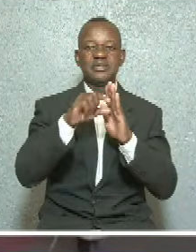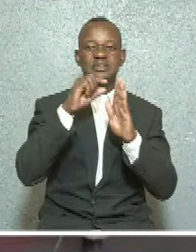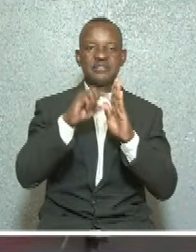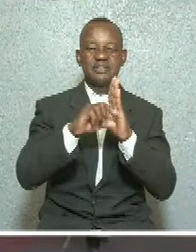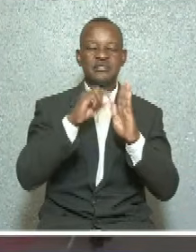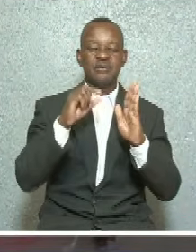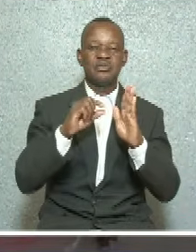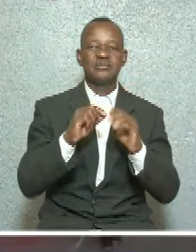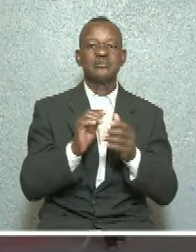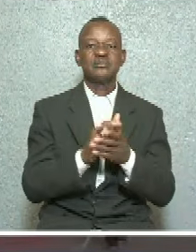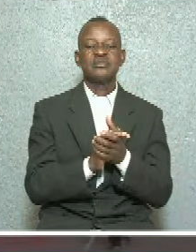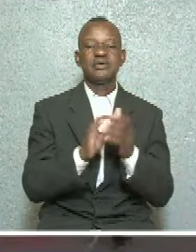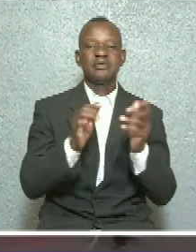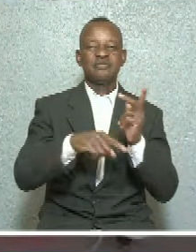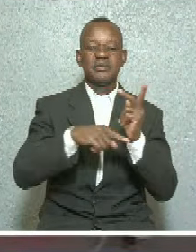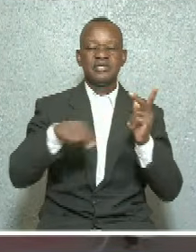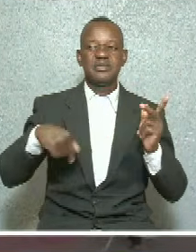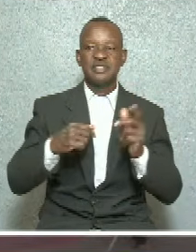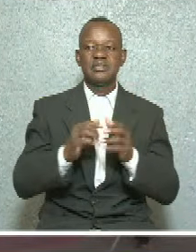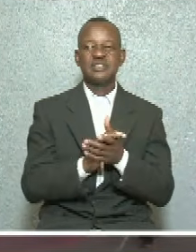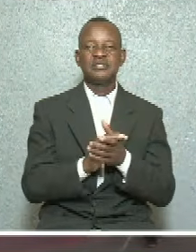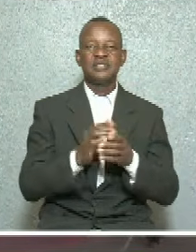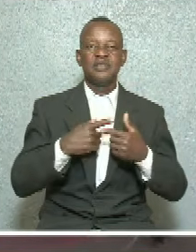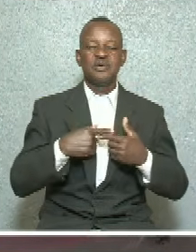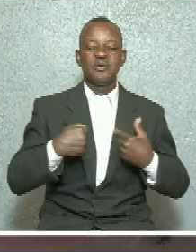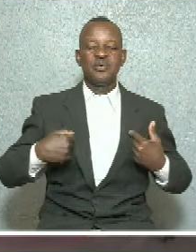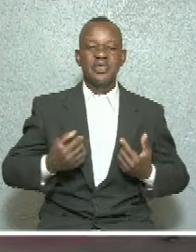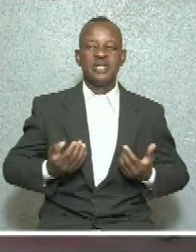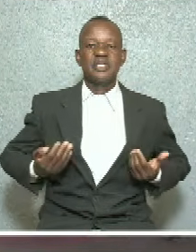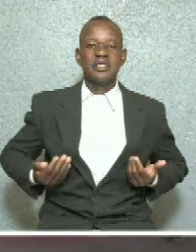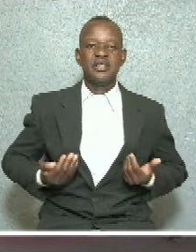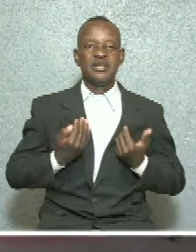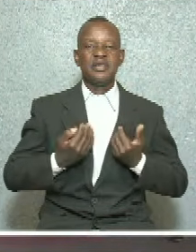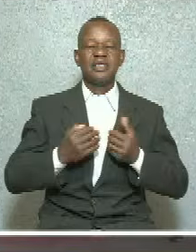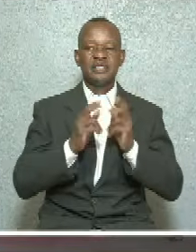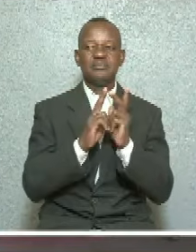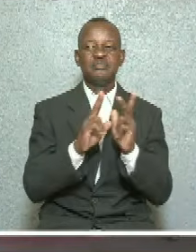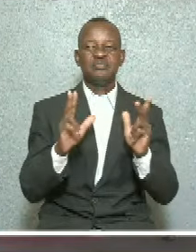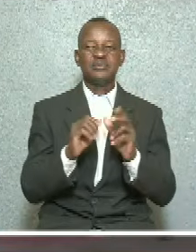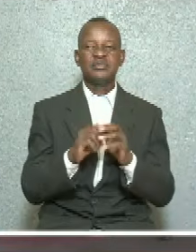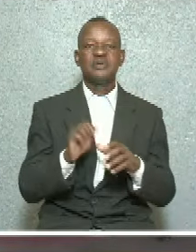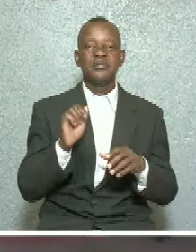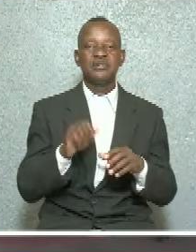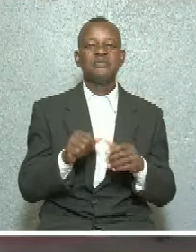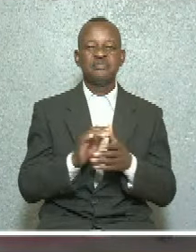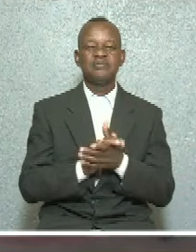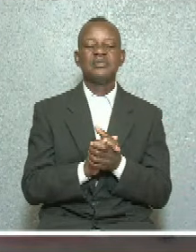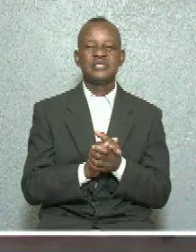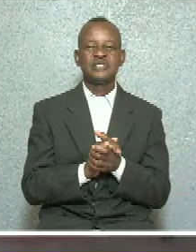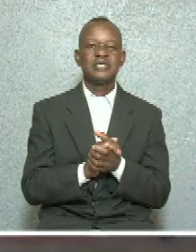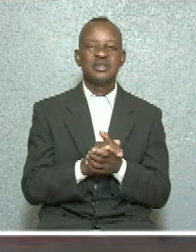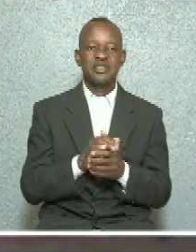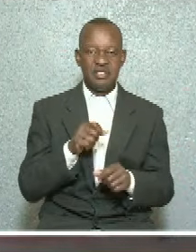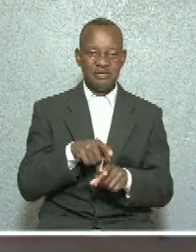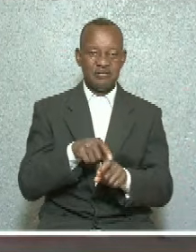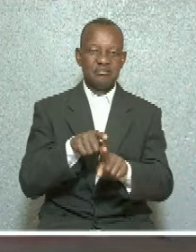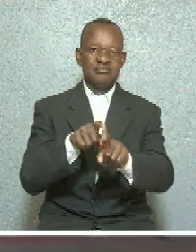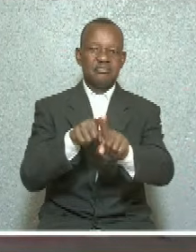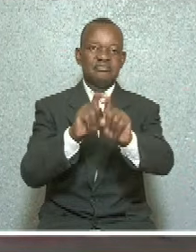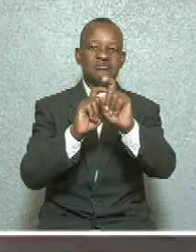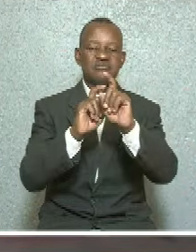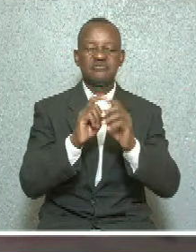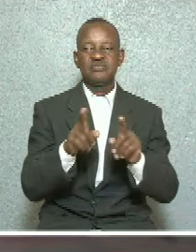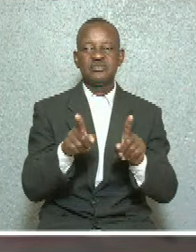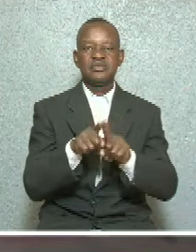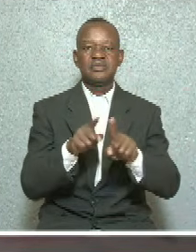be, we as young people are the ones that need to be stacked together, right? And essentially that is what the pay program is, giving young people